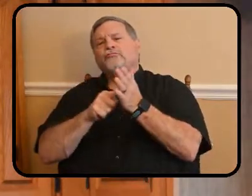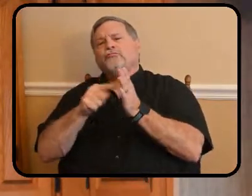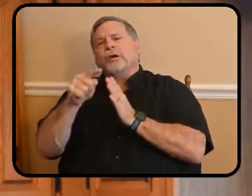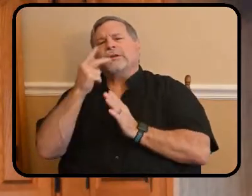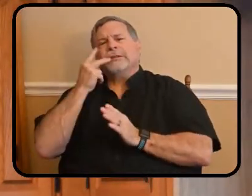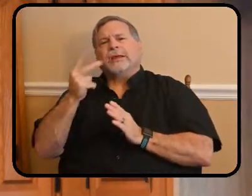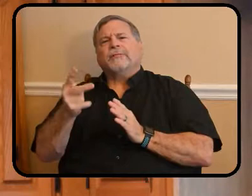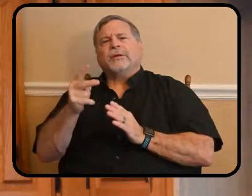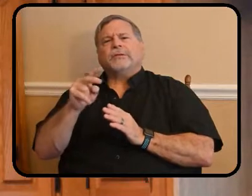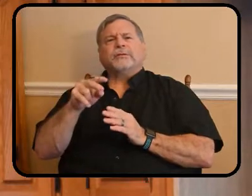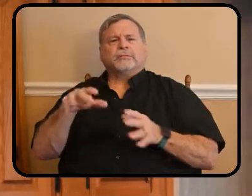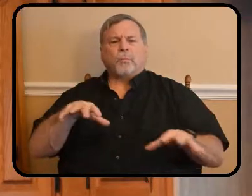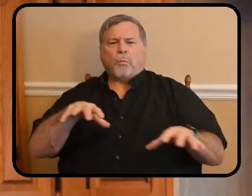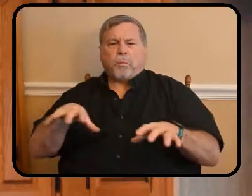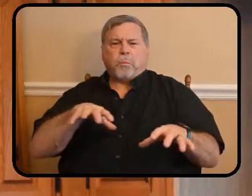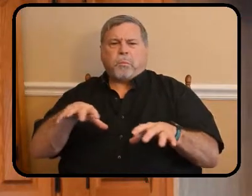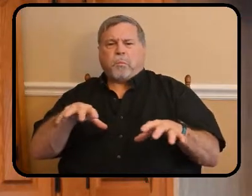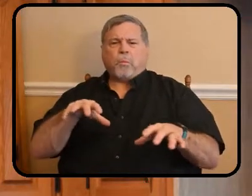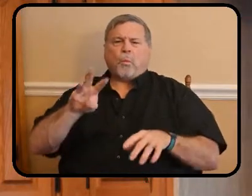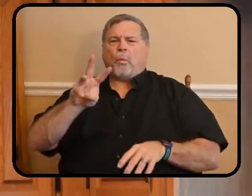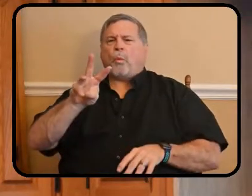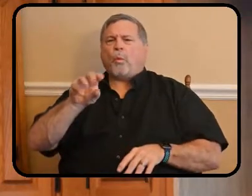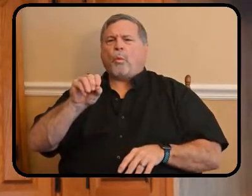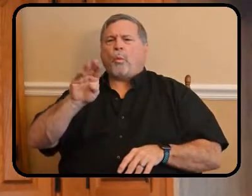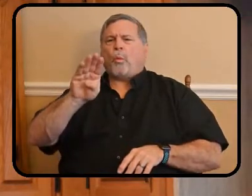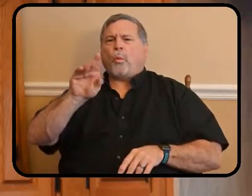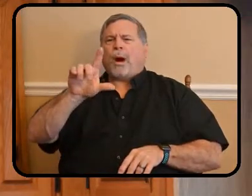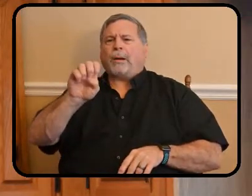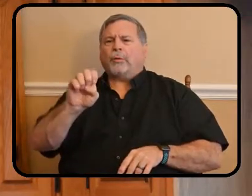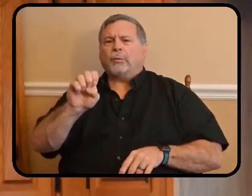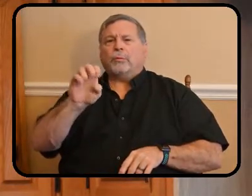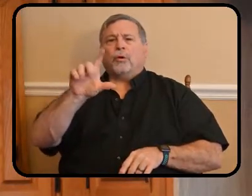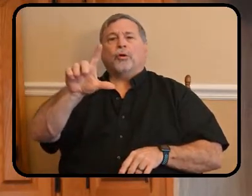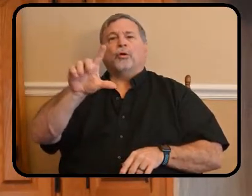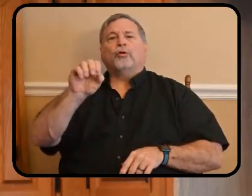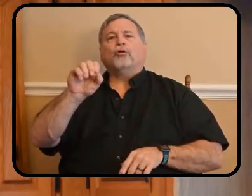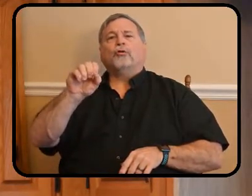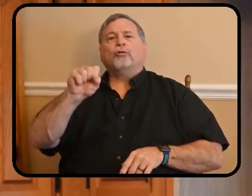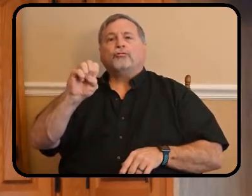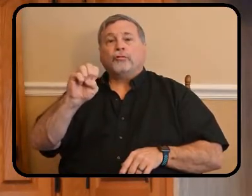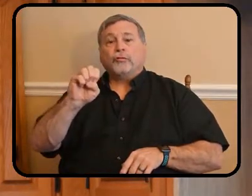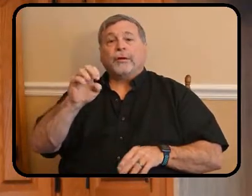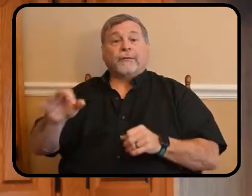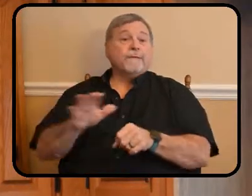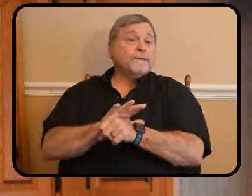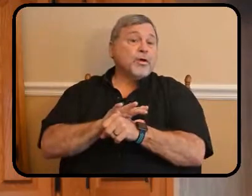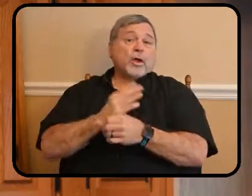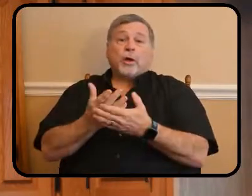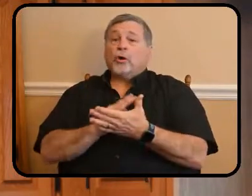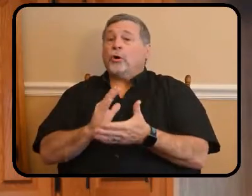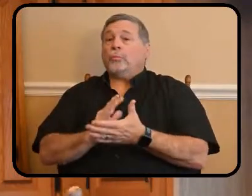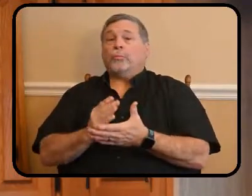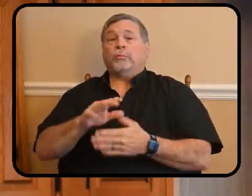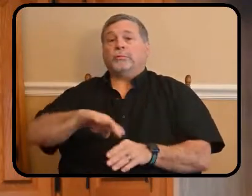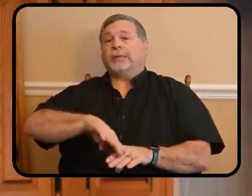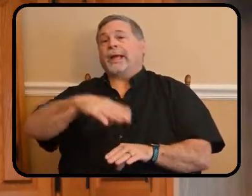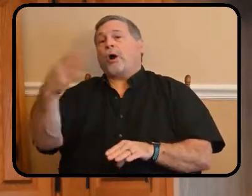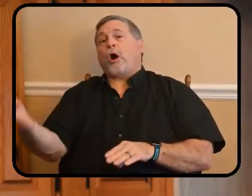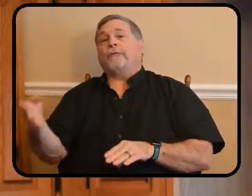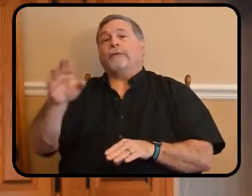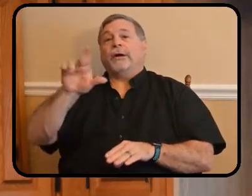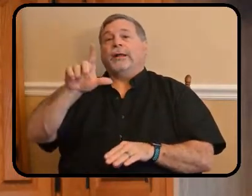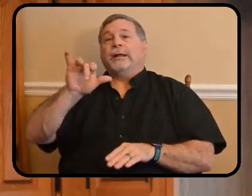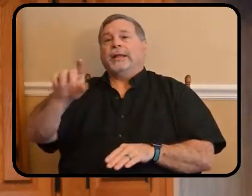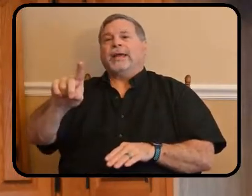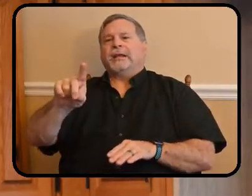You don't want to have any wobble to the eggs. You want them to be cooked. If they're fully cooked, we'll take the lid off, and then we'll let it bake for about